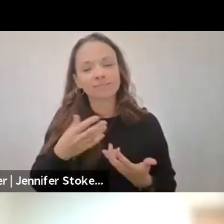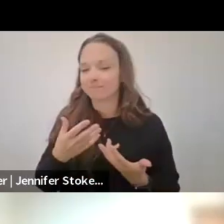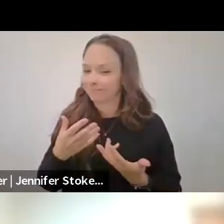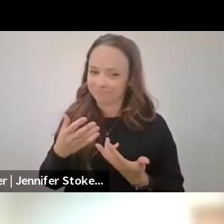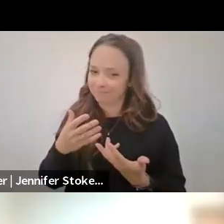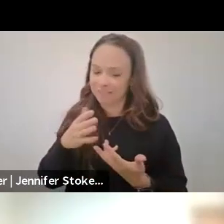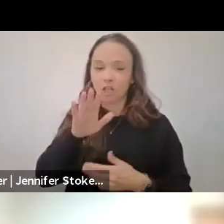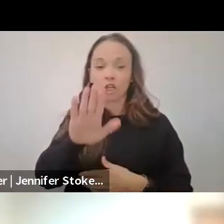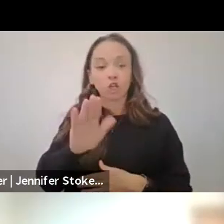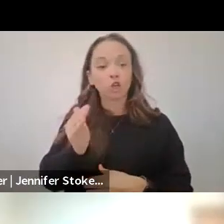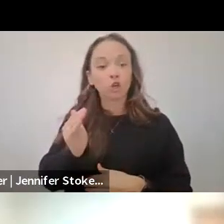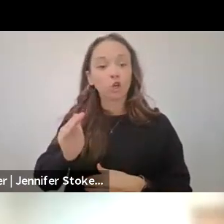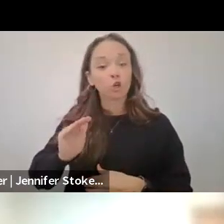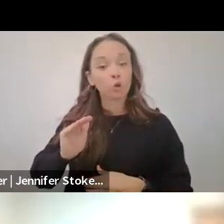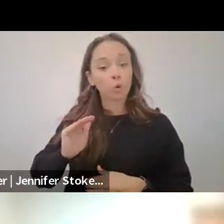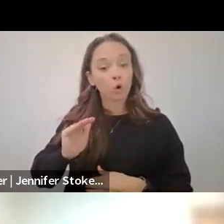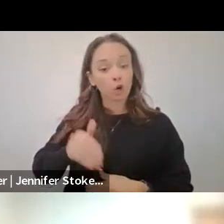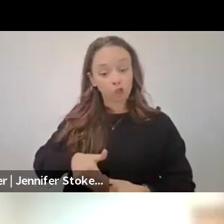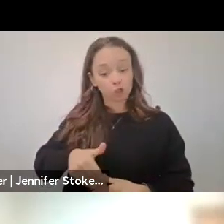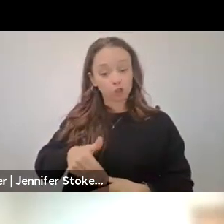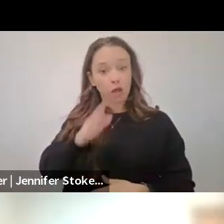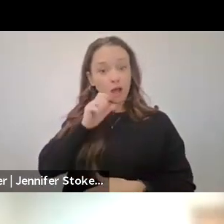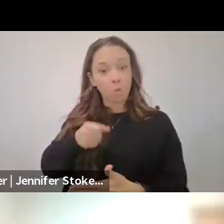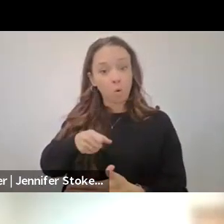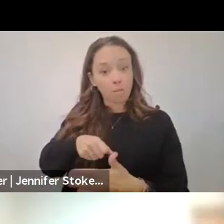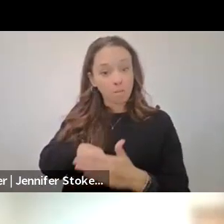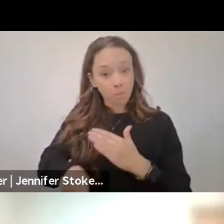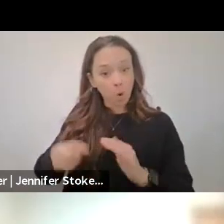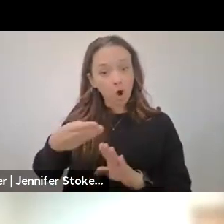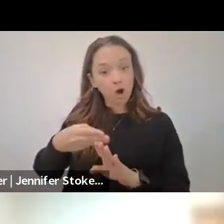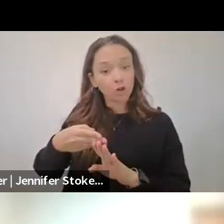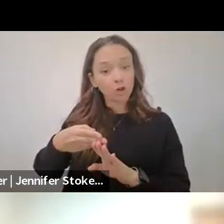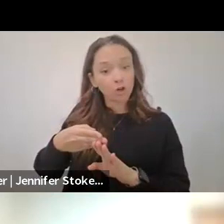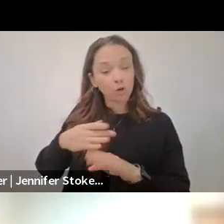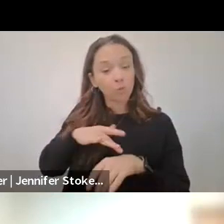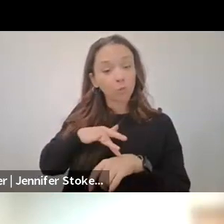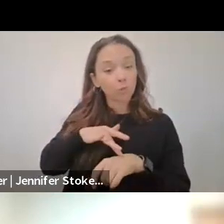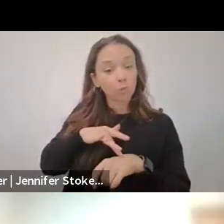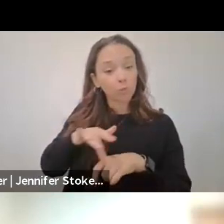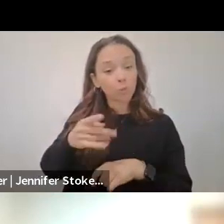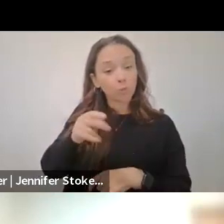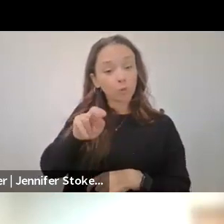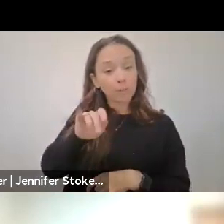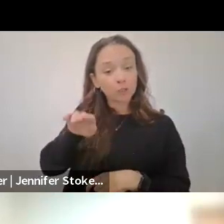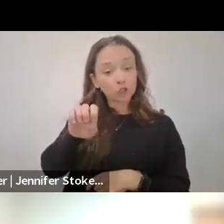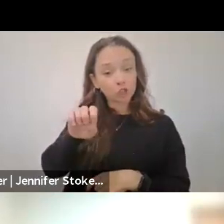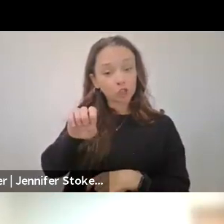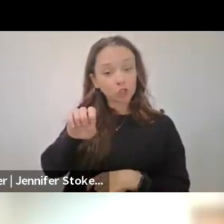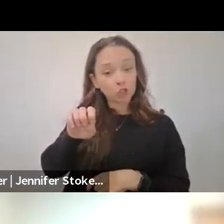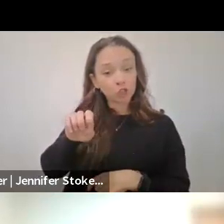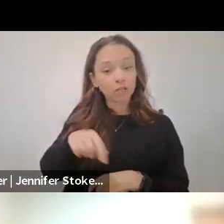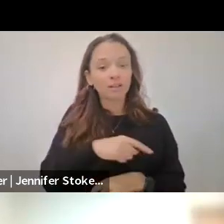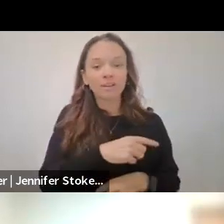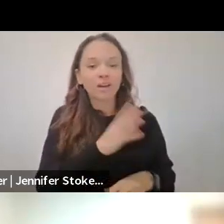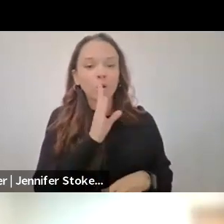born prematurely. Oh, your child is going to sleep early, right? These are all actual quotes taken from the clinical research.